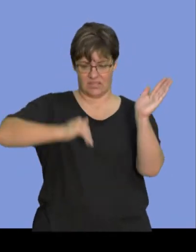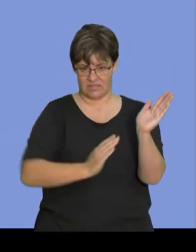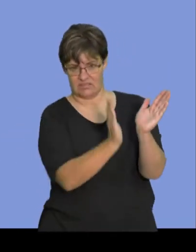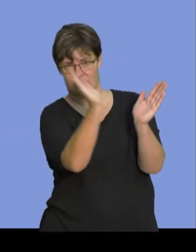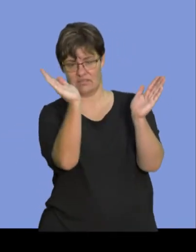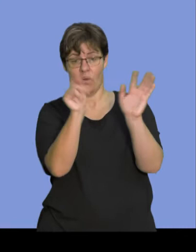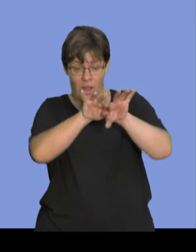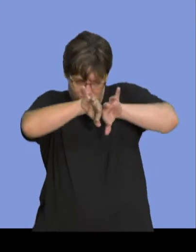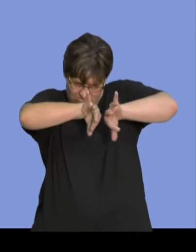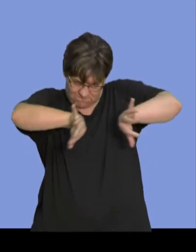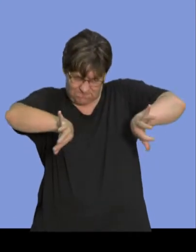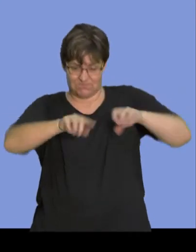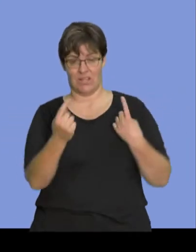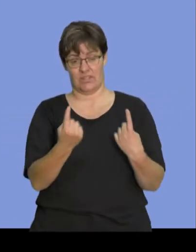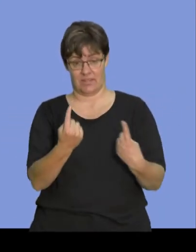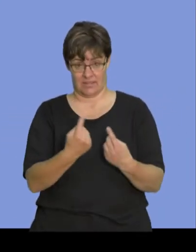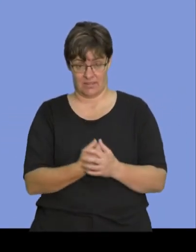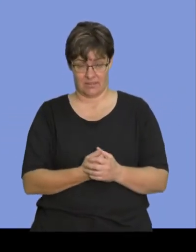of this sort, okay?